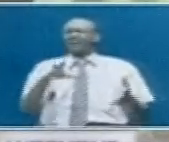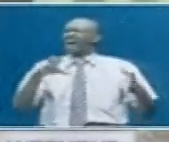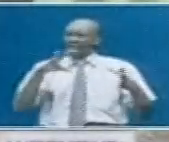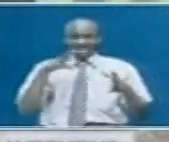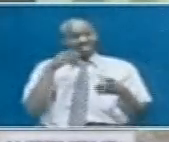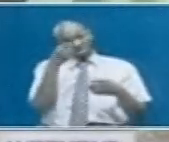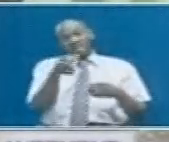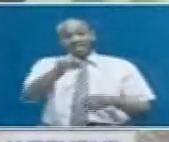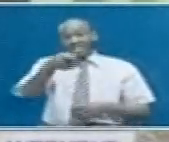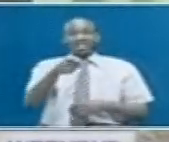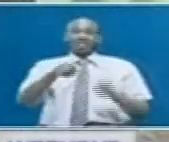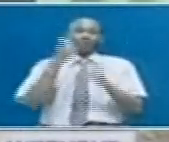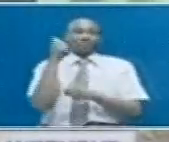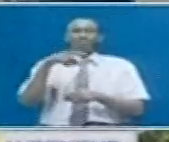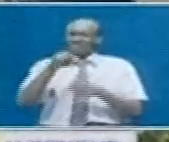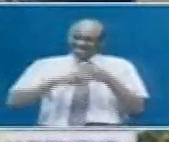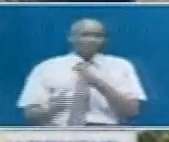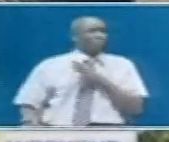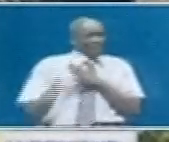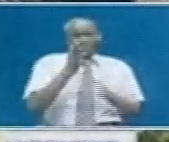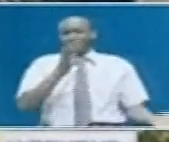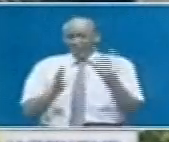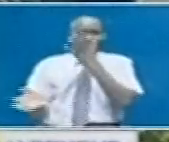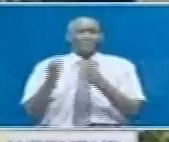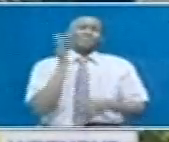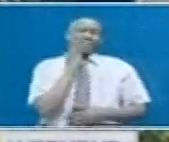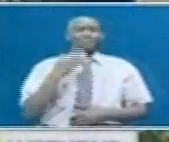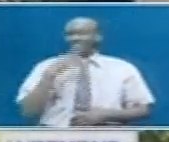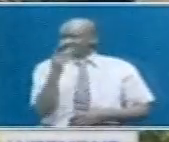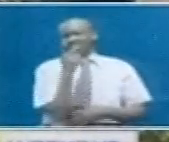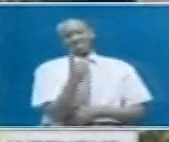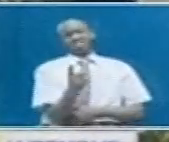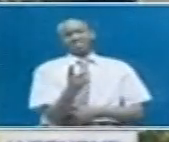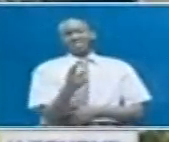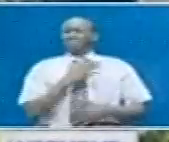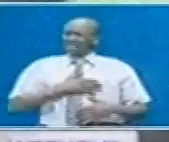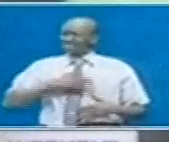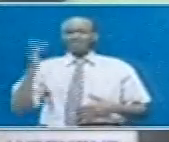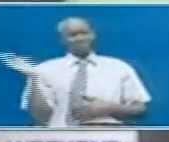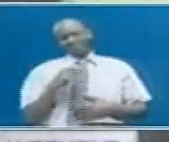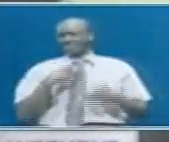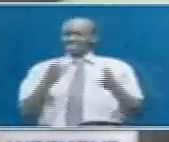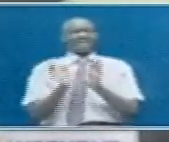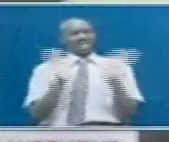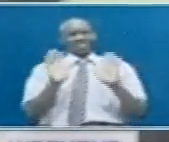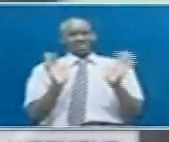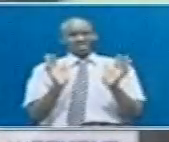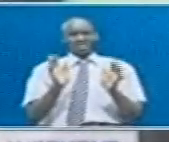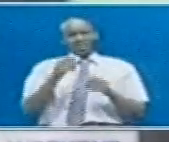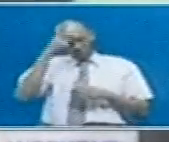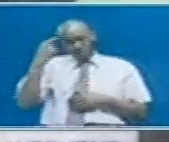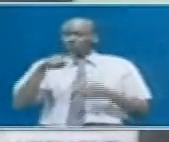hawakushika sasa walianza kumpiga mamangu akawaambia msinipigie hapa kwa sababu